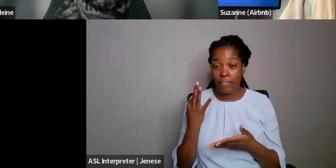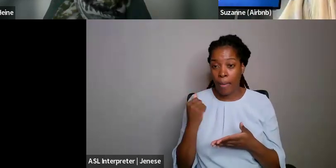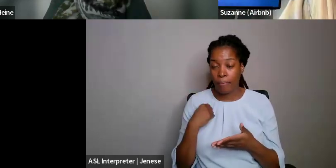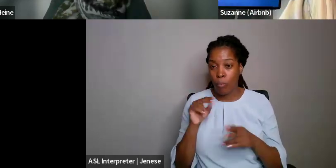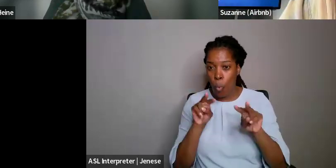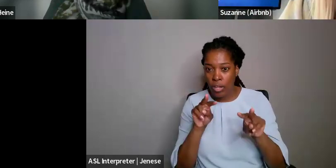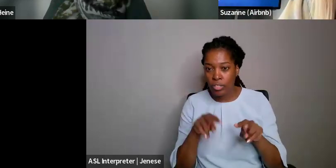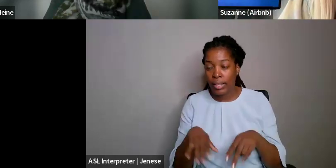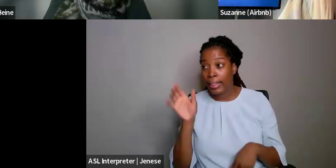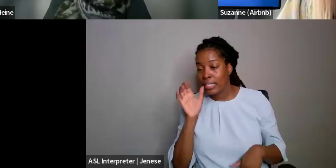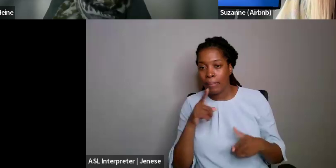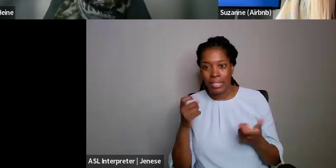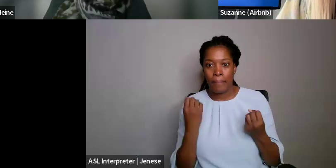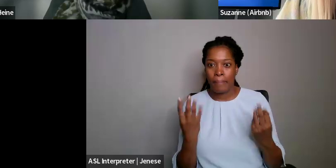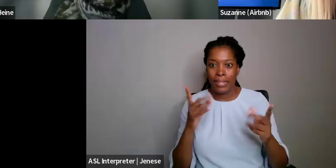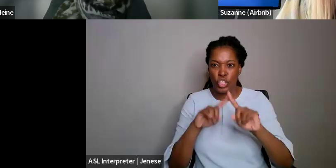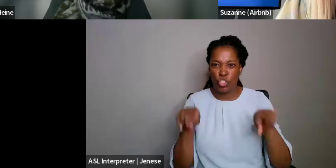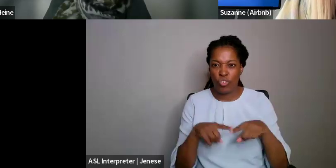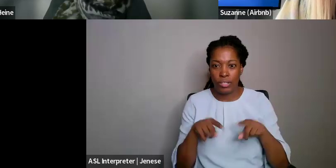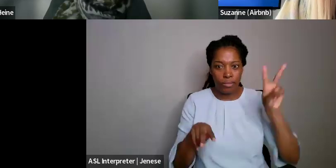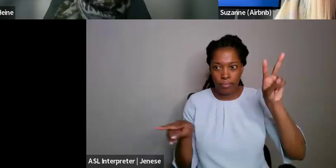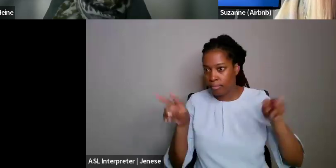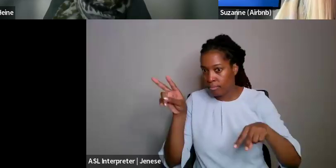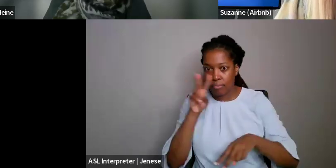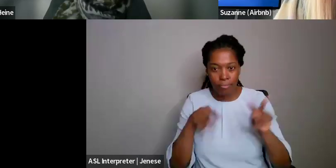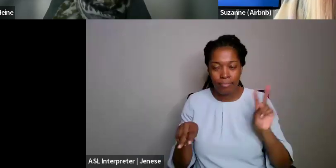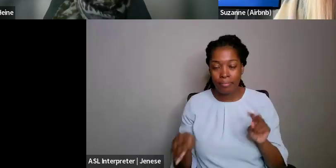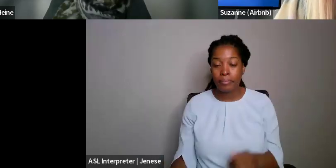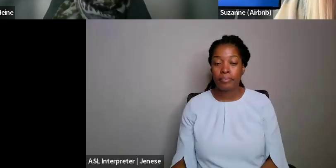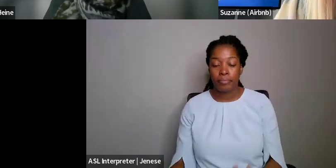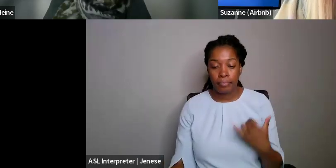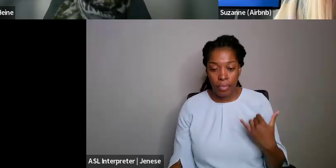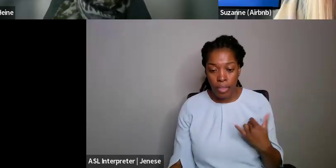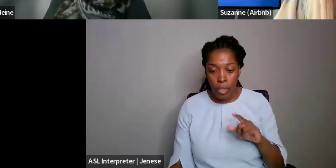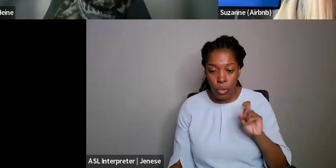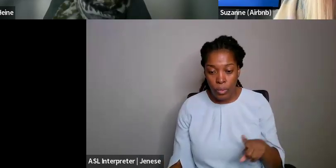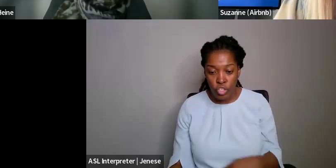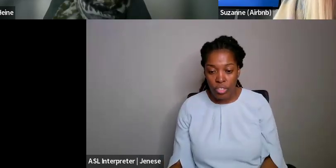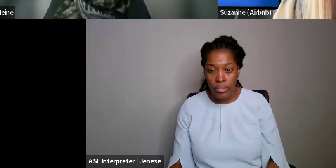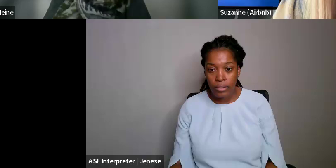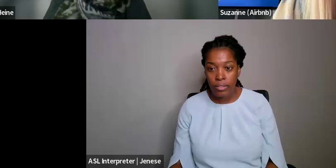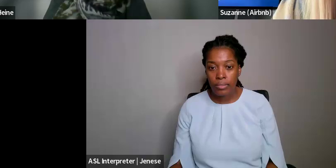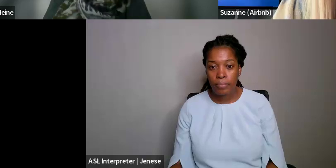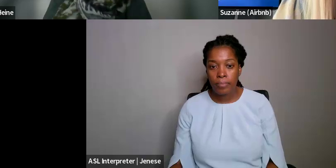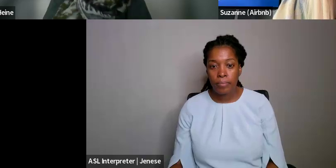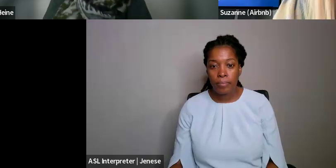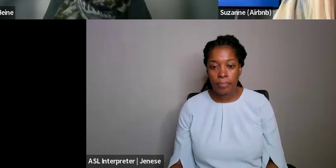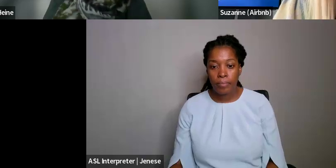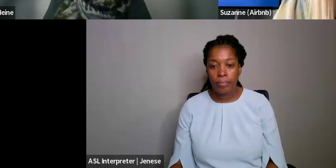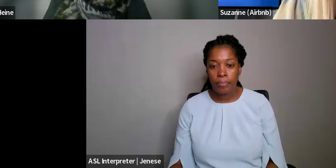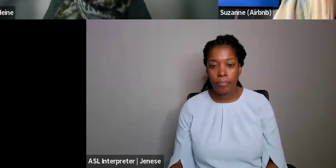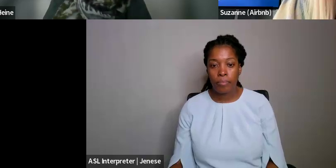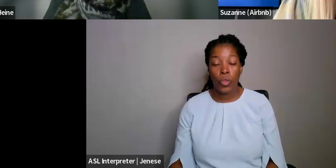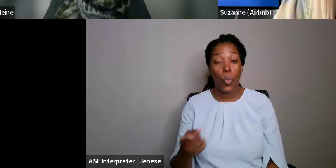between screens and look at things, but I want to dive into some of the questions. So one of the